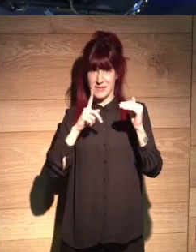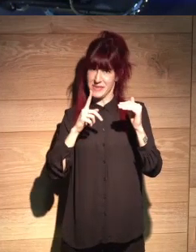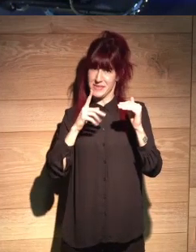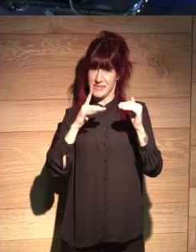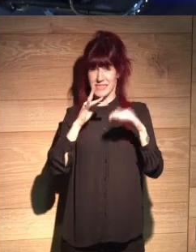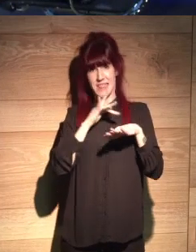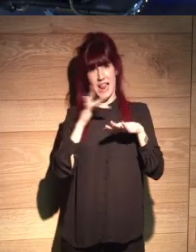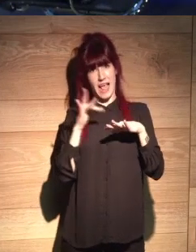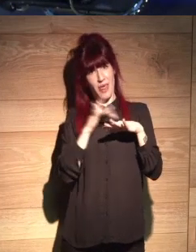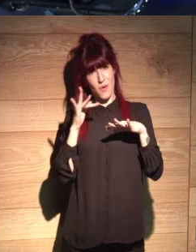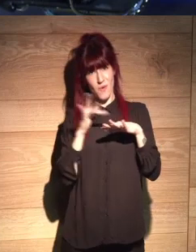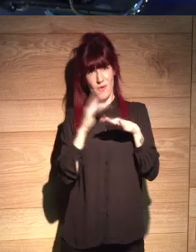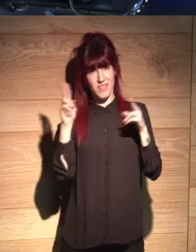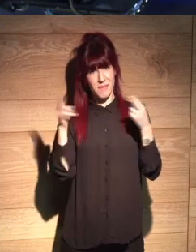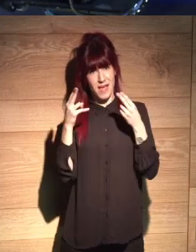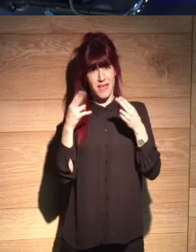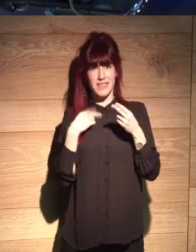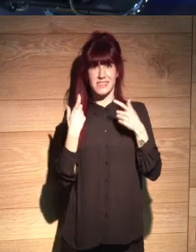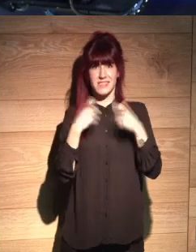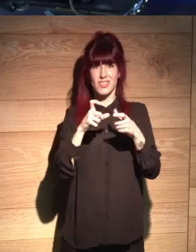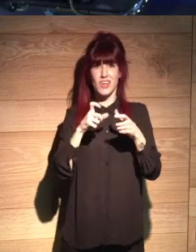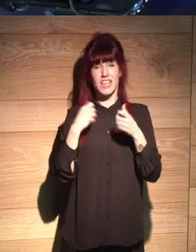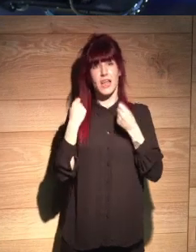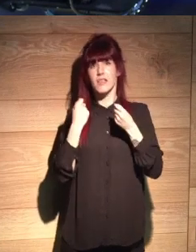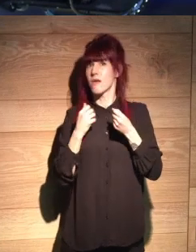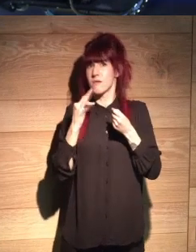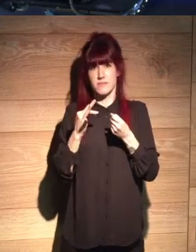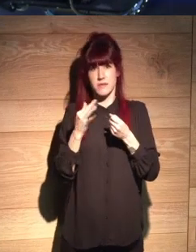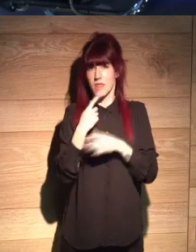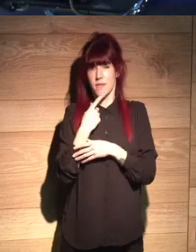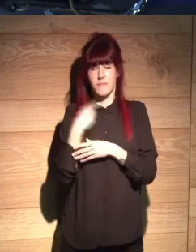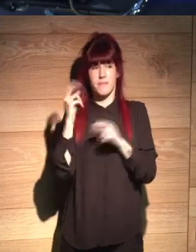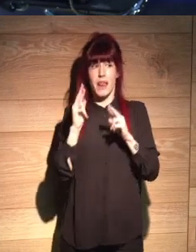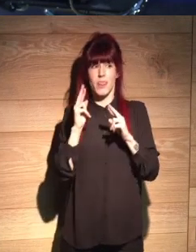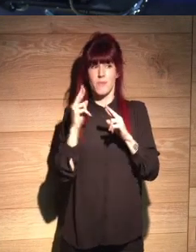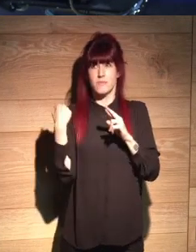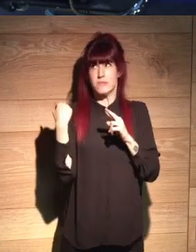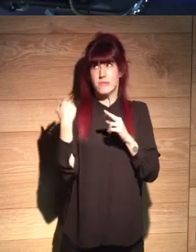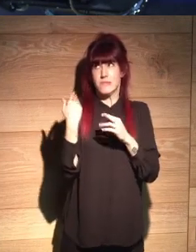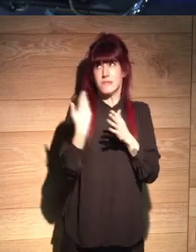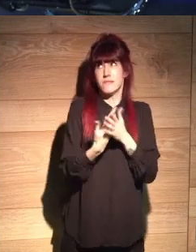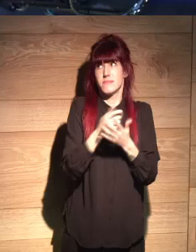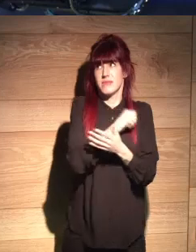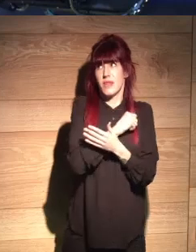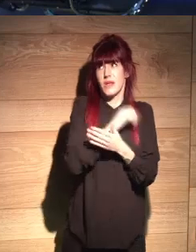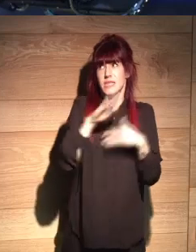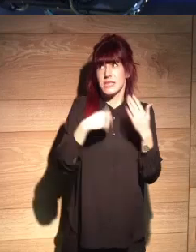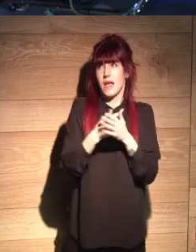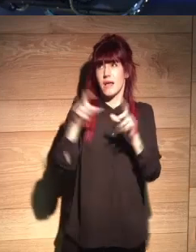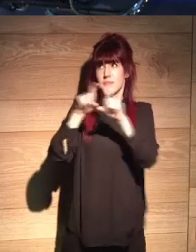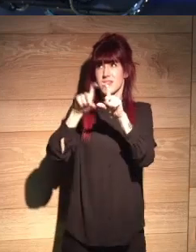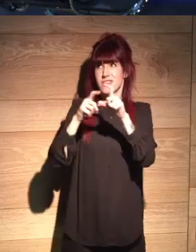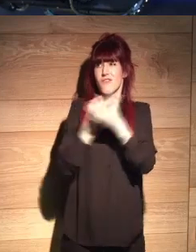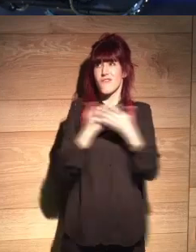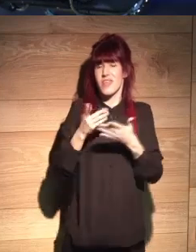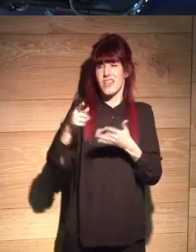within sectors as the energy sector, that we haven't entered in it as of today. We are waiting for the companies